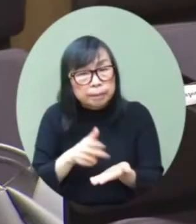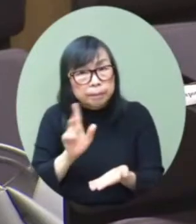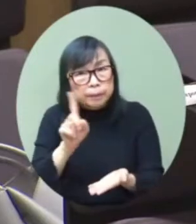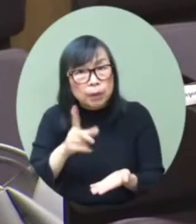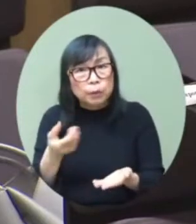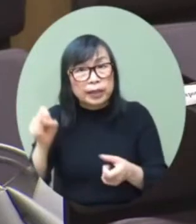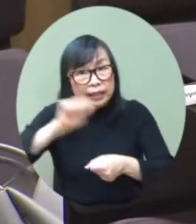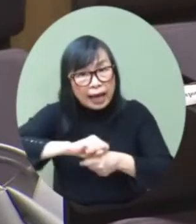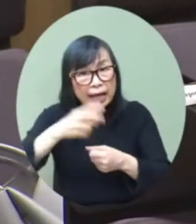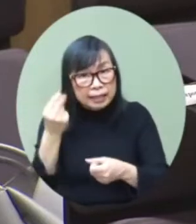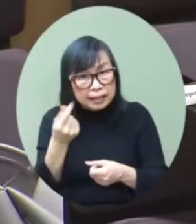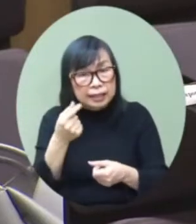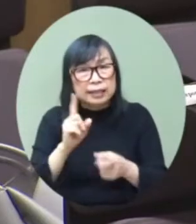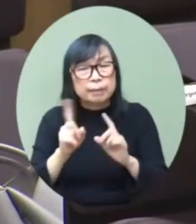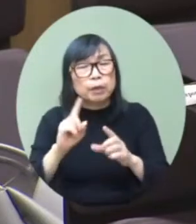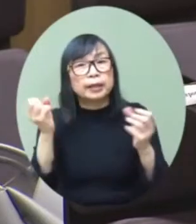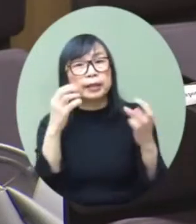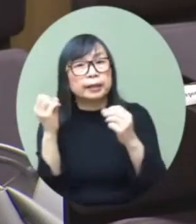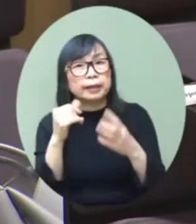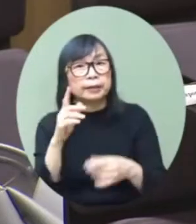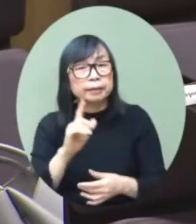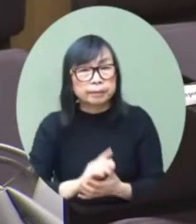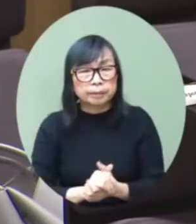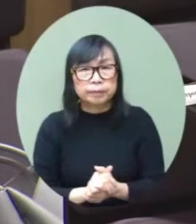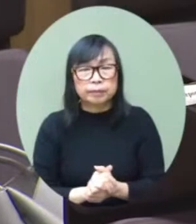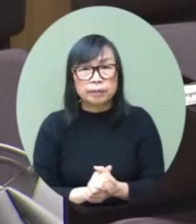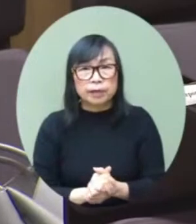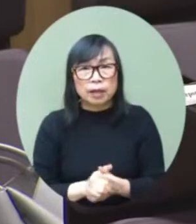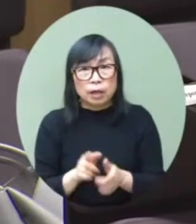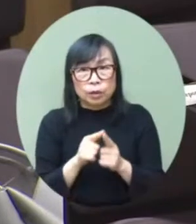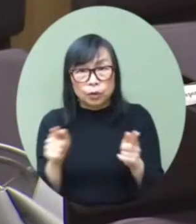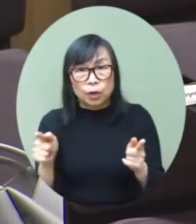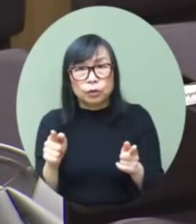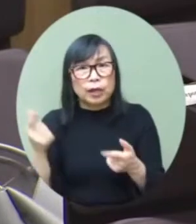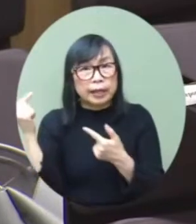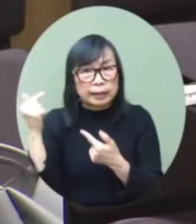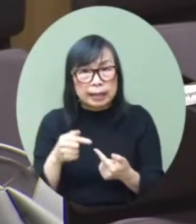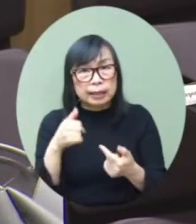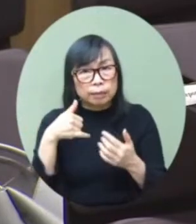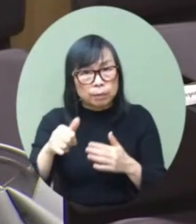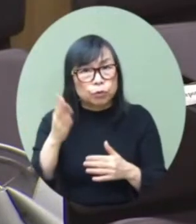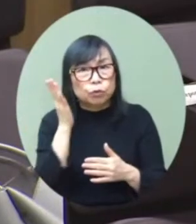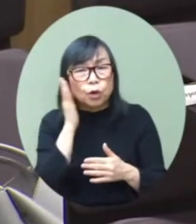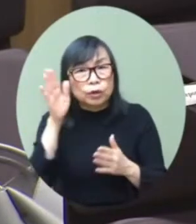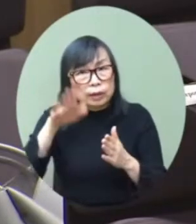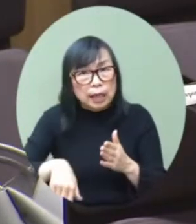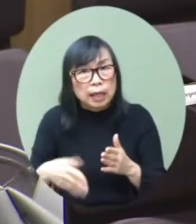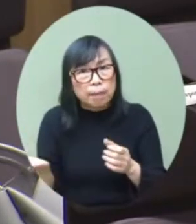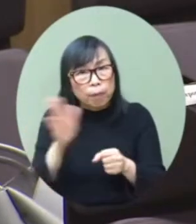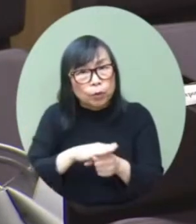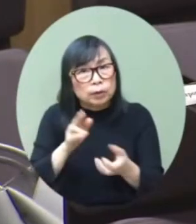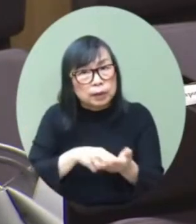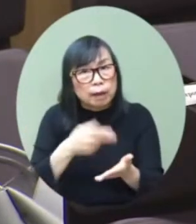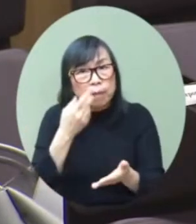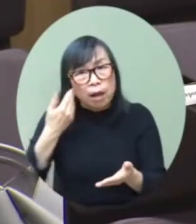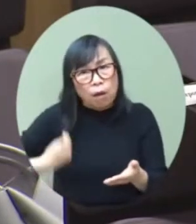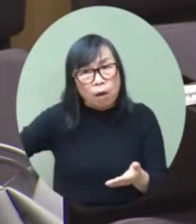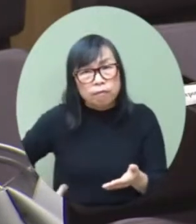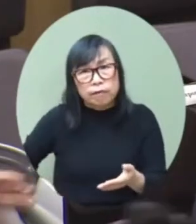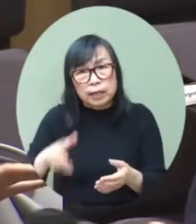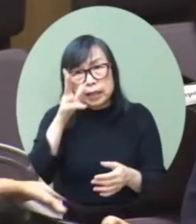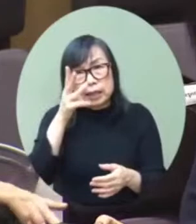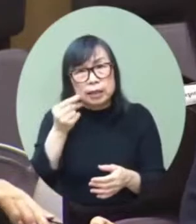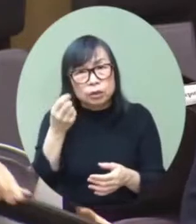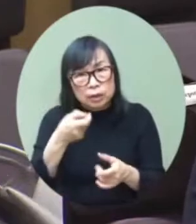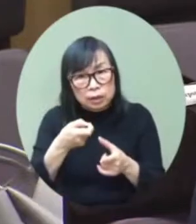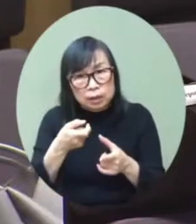and how you offer the subsidy and how you discuss it with the operators? If in the long run, if the occupancy remains